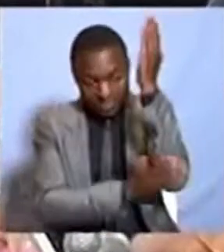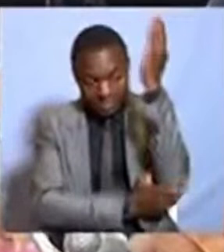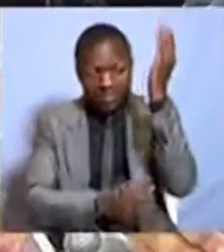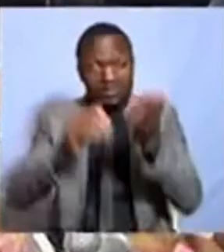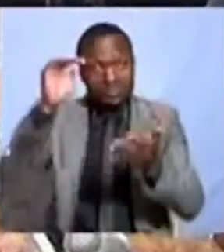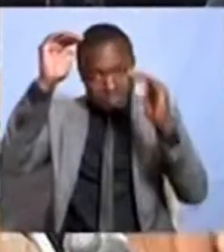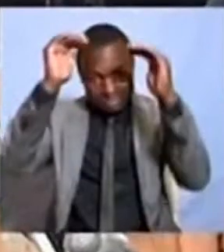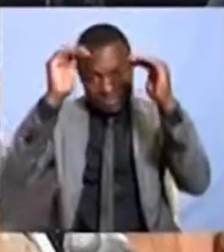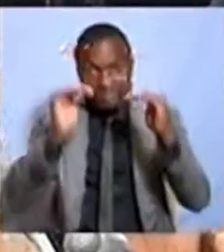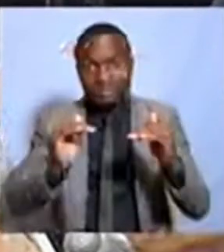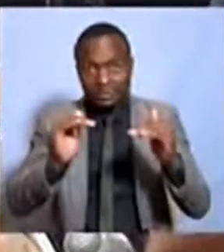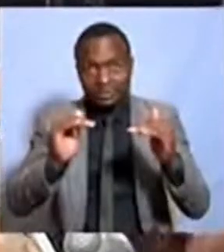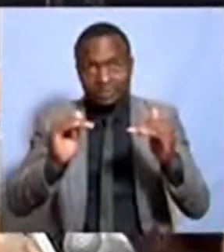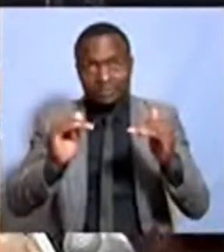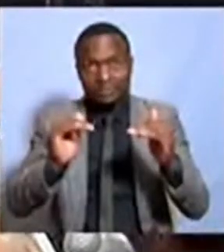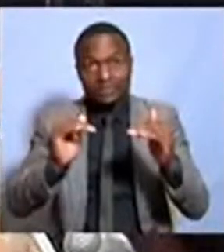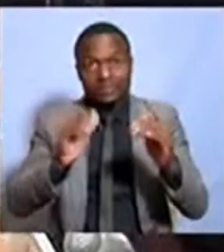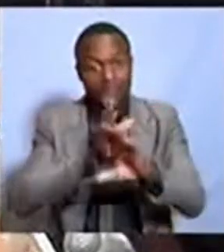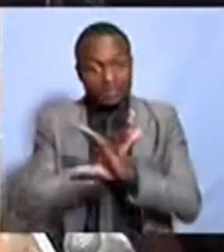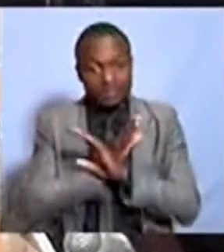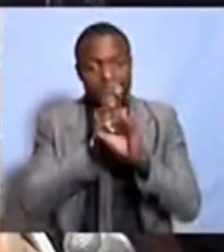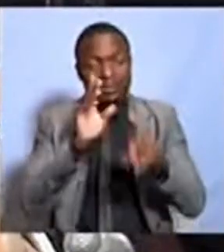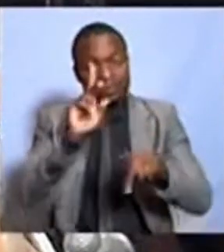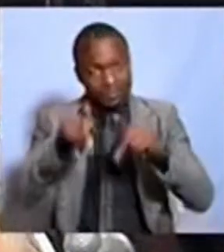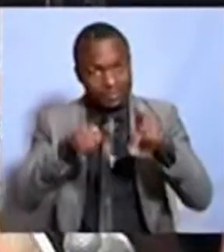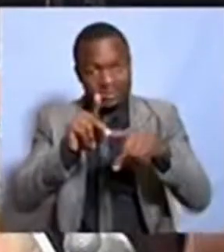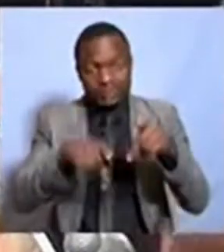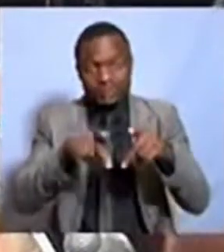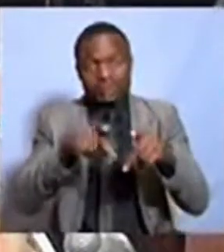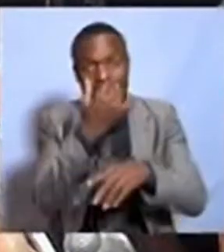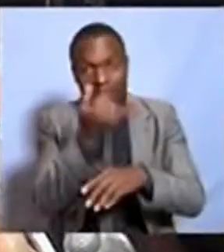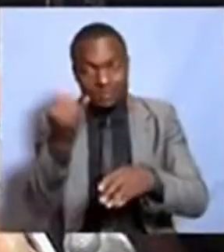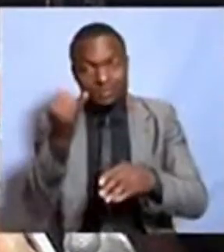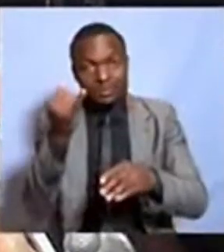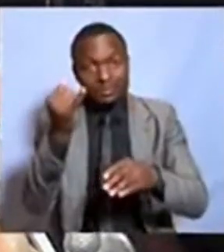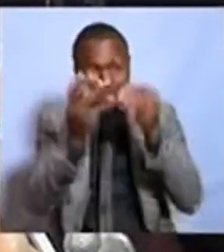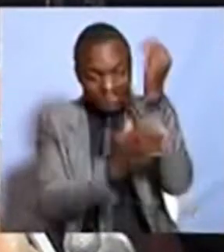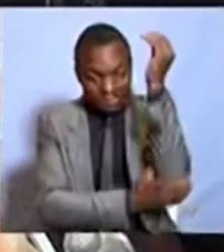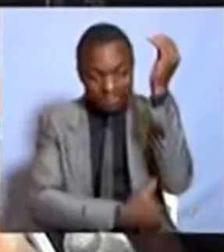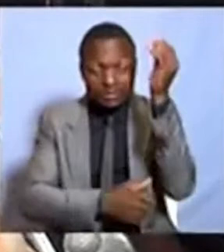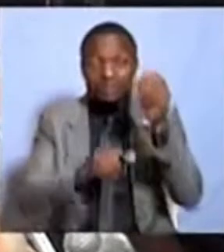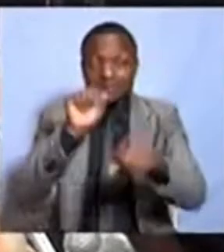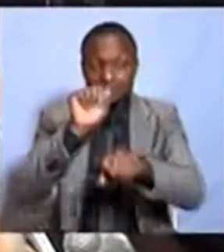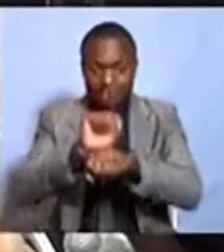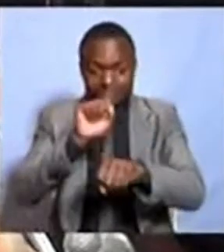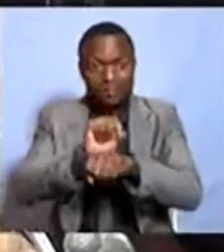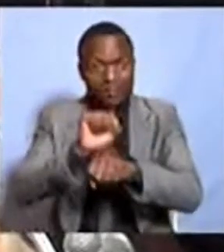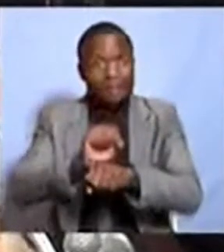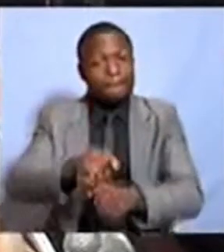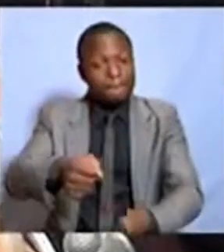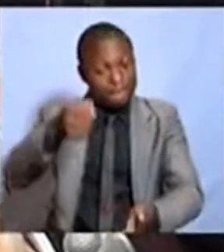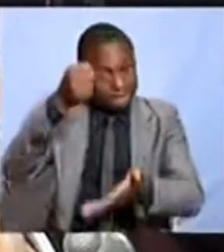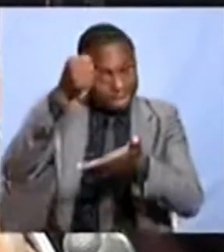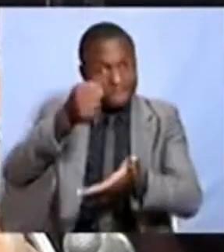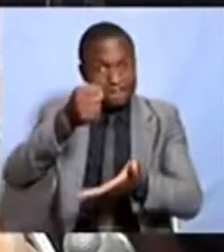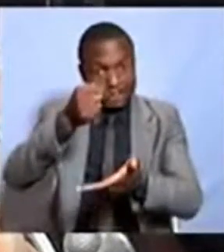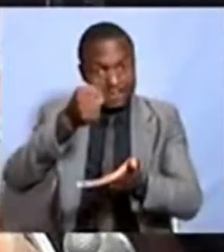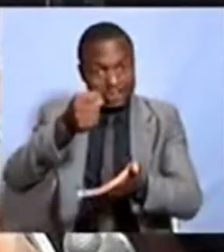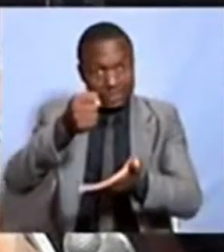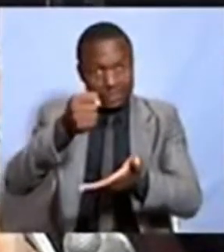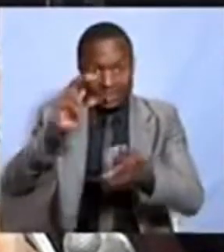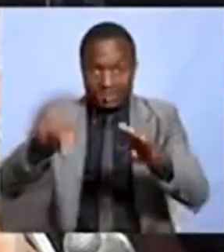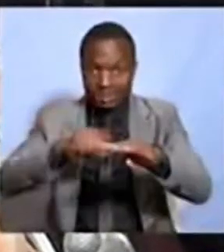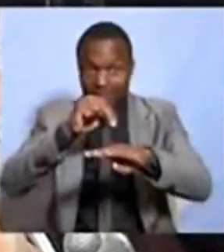voices of citizens in the issues of poverty. So we have been working in the budget tracking as well as